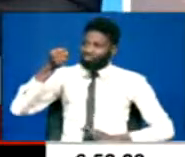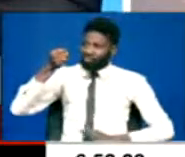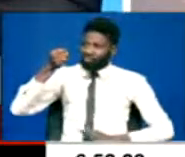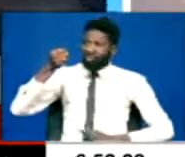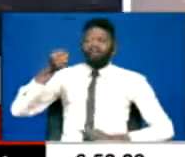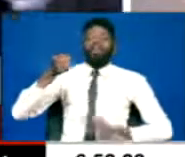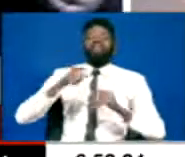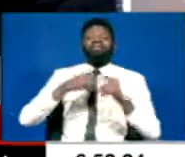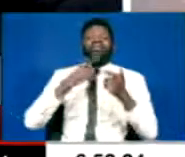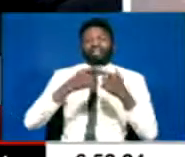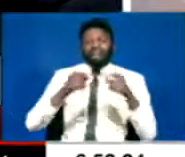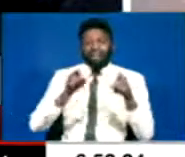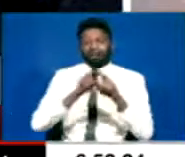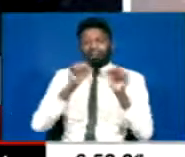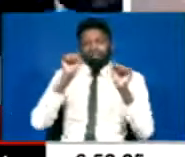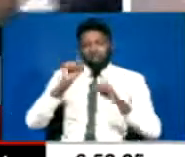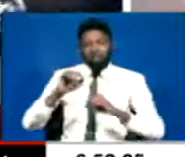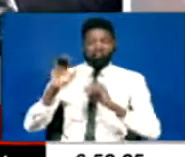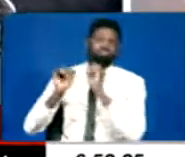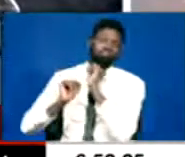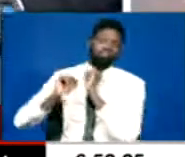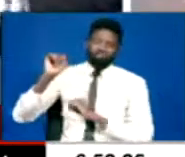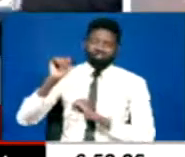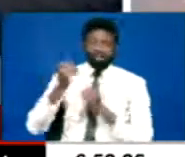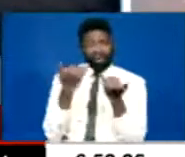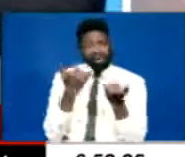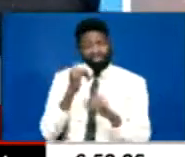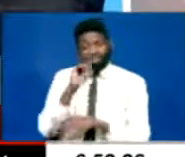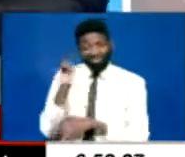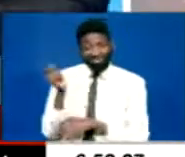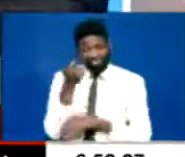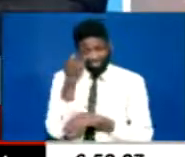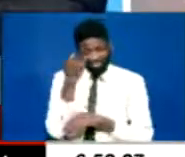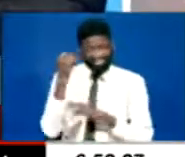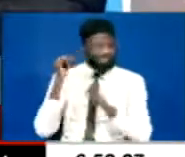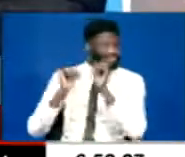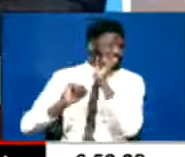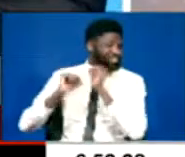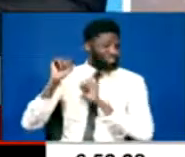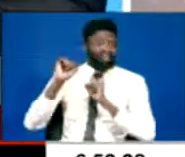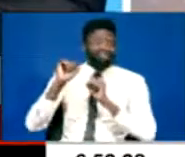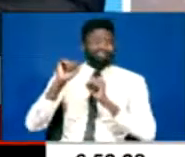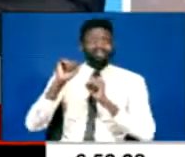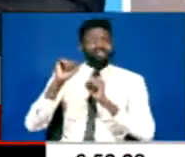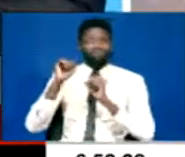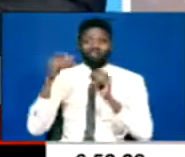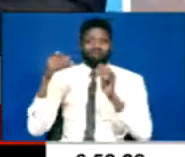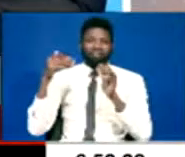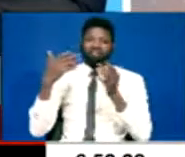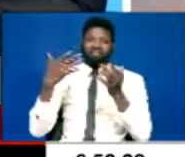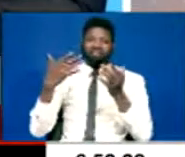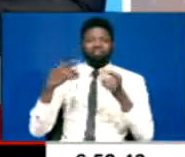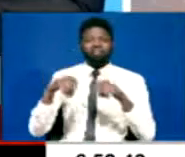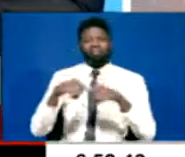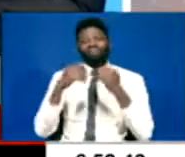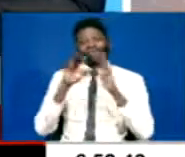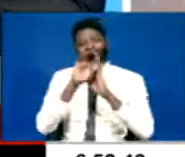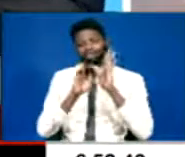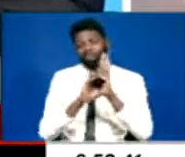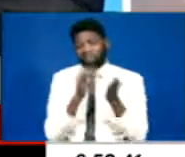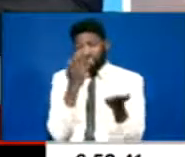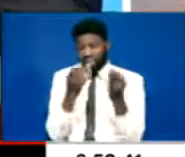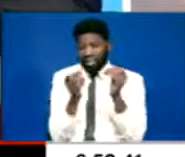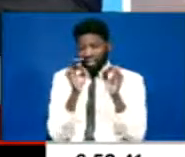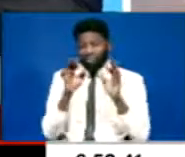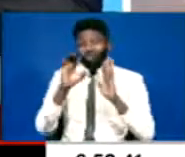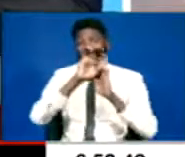execution, because execution in Kenya as it is right now it's goes well against the regulations we have. So maybe probably through the suspension of a